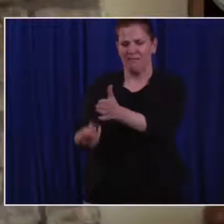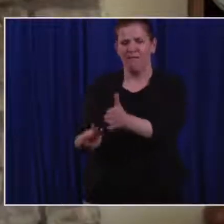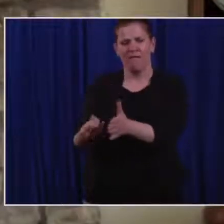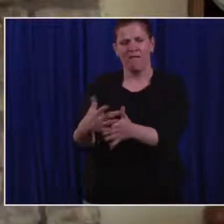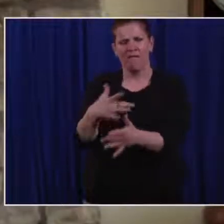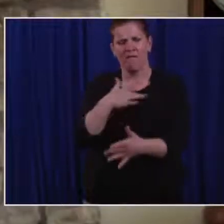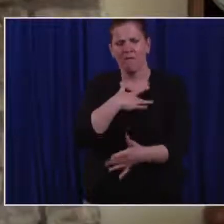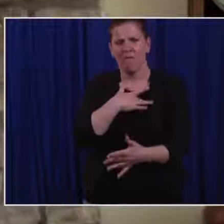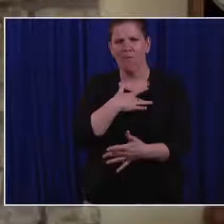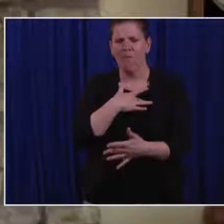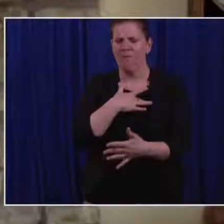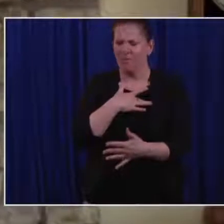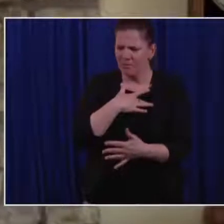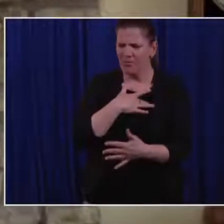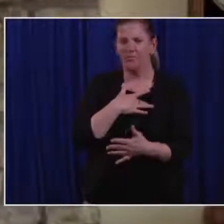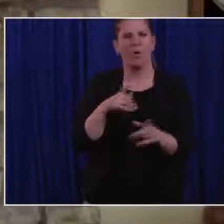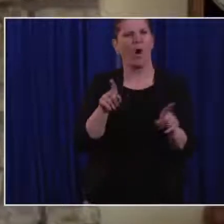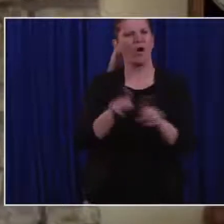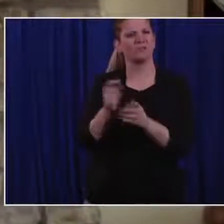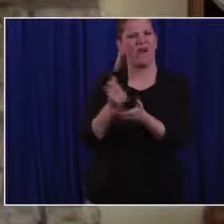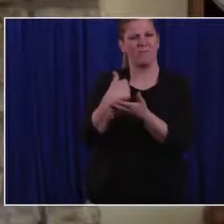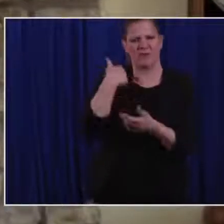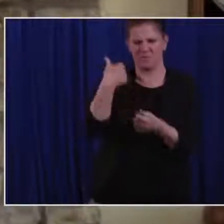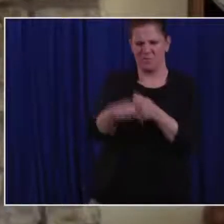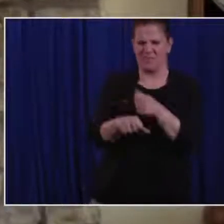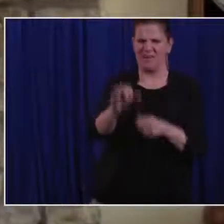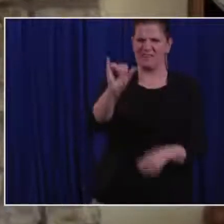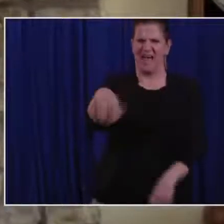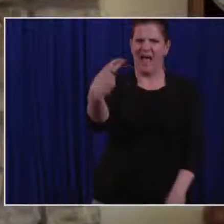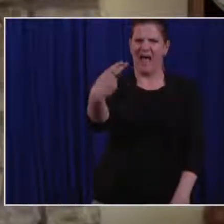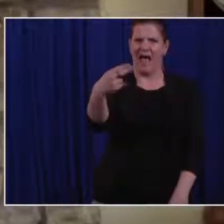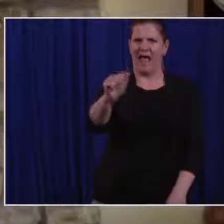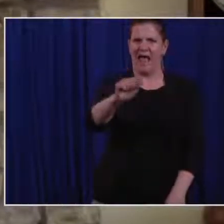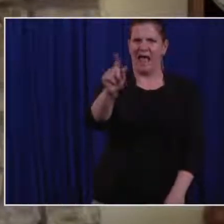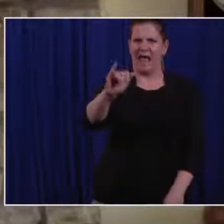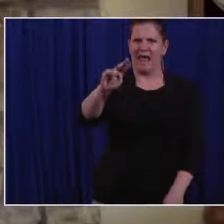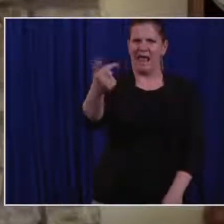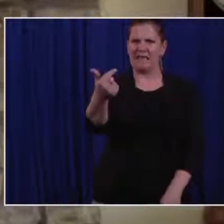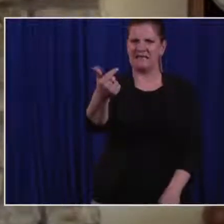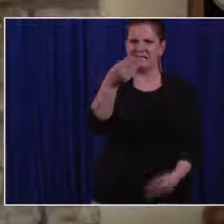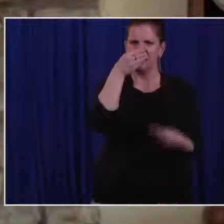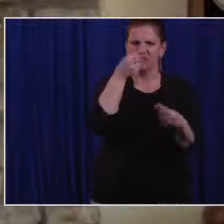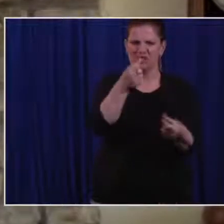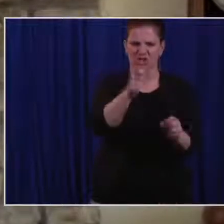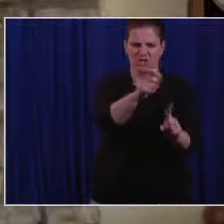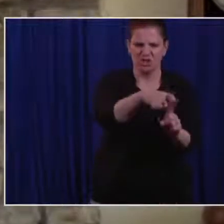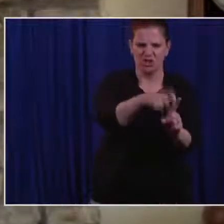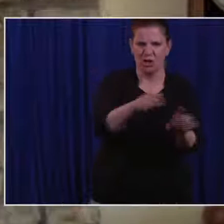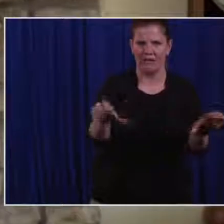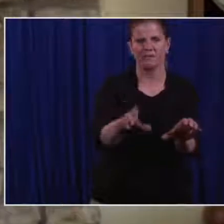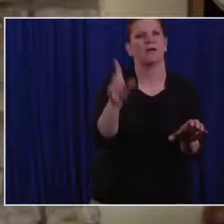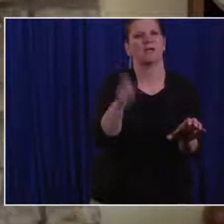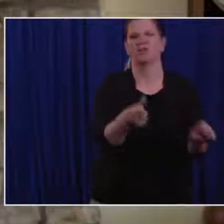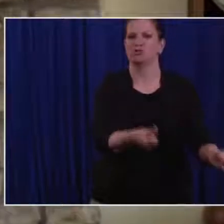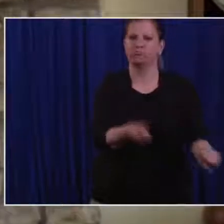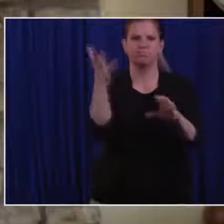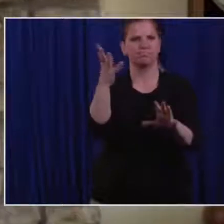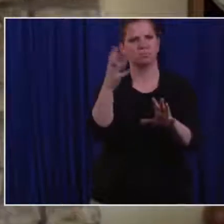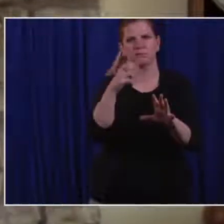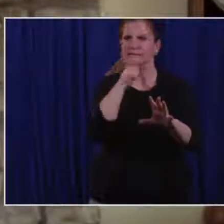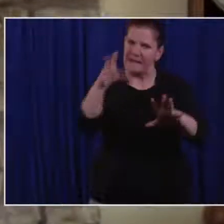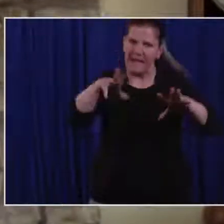drive hazing out of the state of Ohio. There's a moral imperative that we do this, that we not tolerate